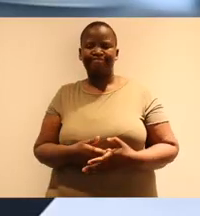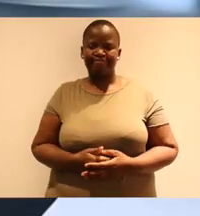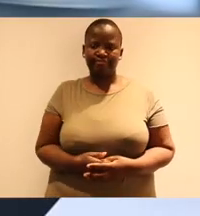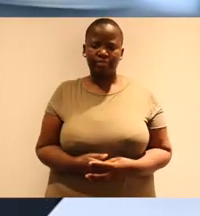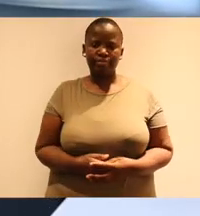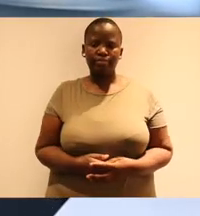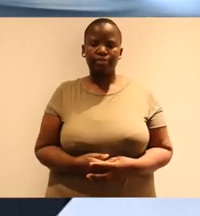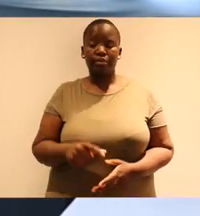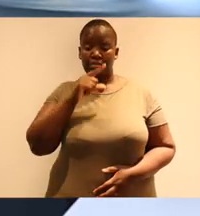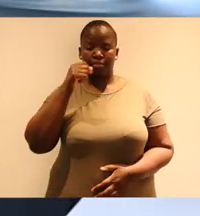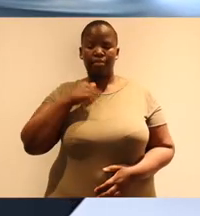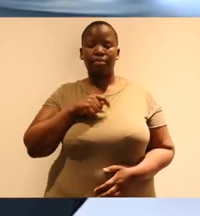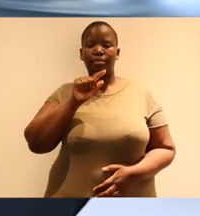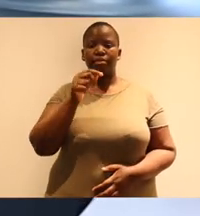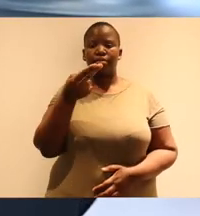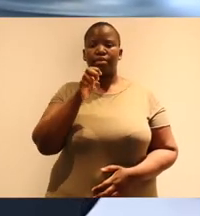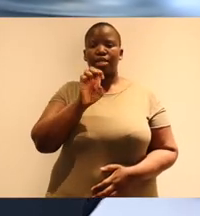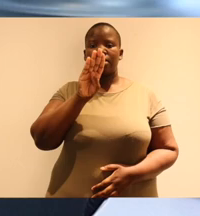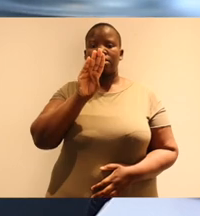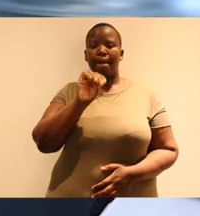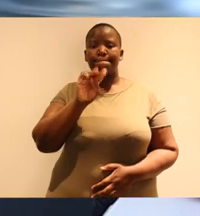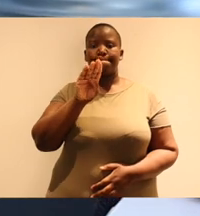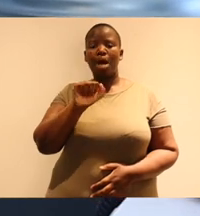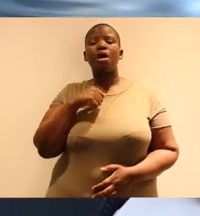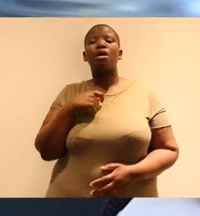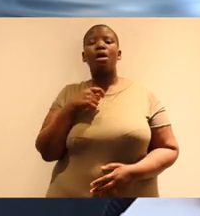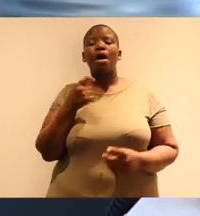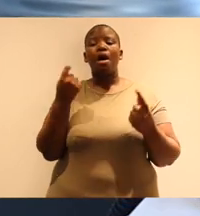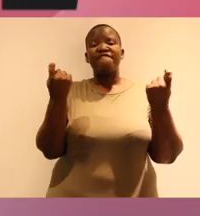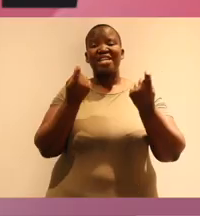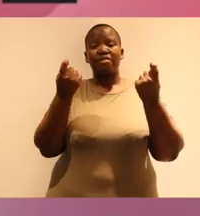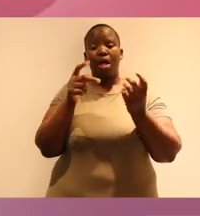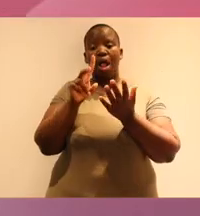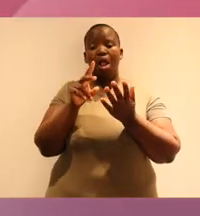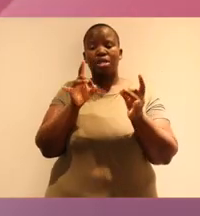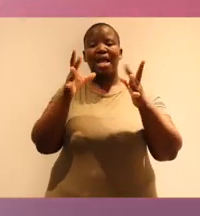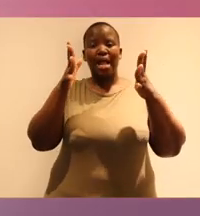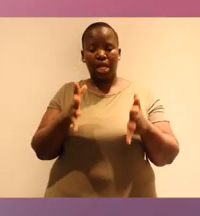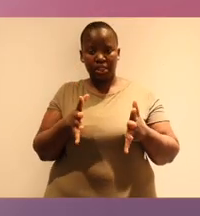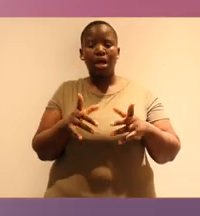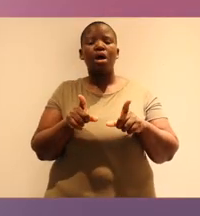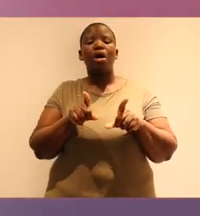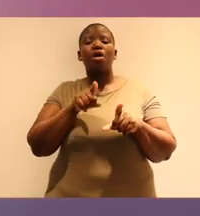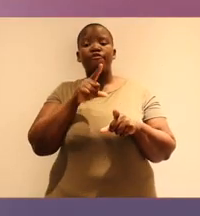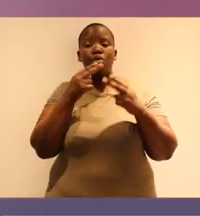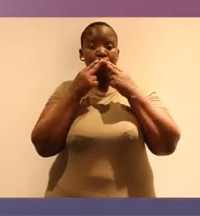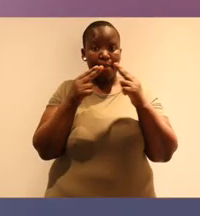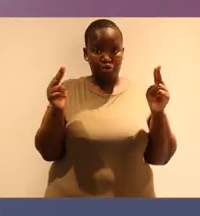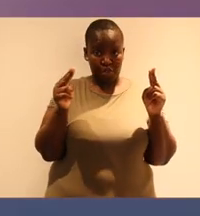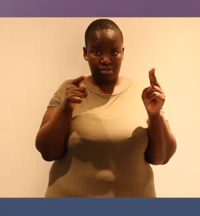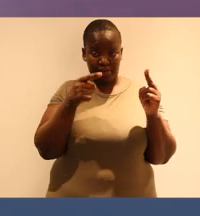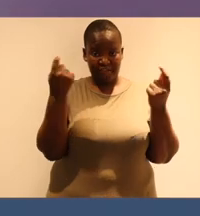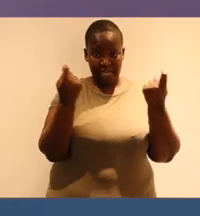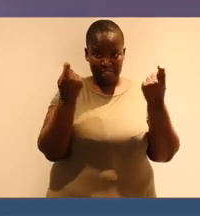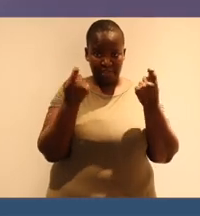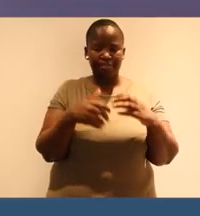My name is Themba, Festival Director and Co-Curator of Unmute Artsability Festival. The